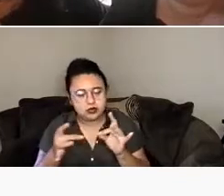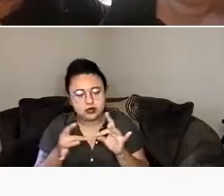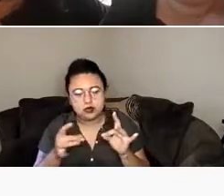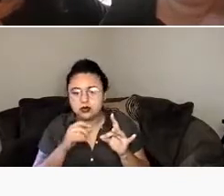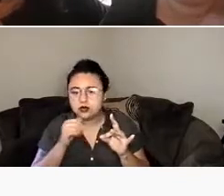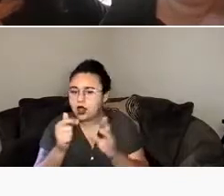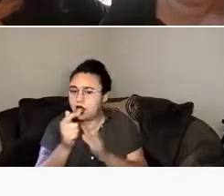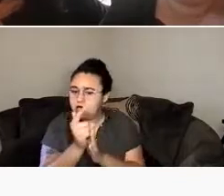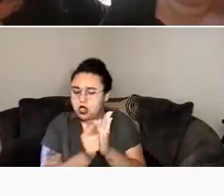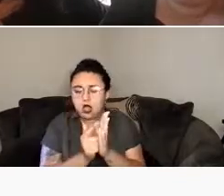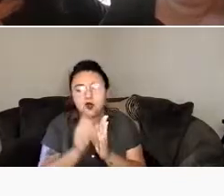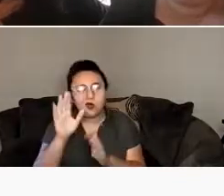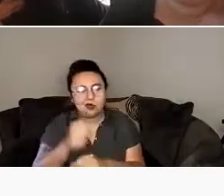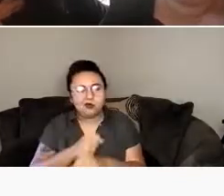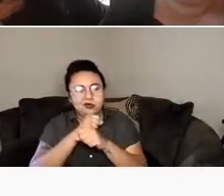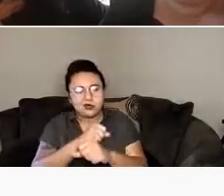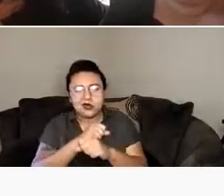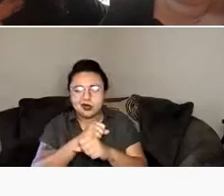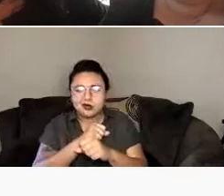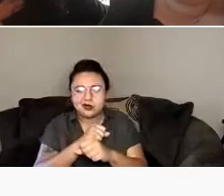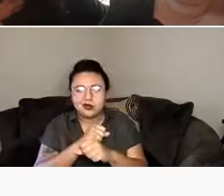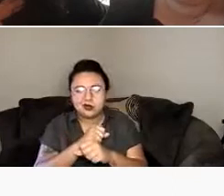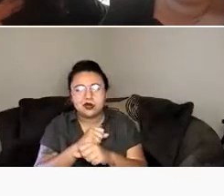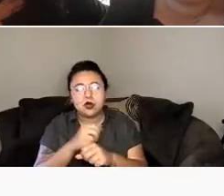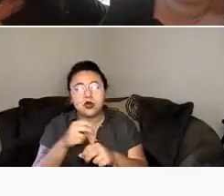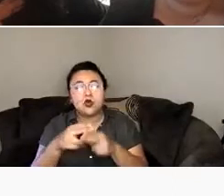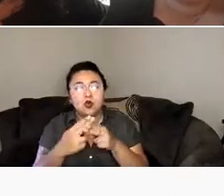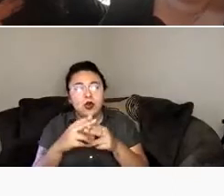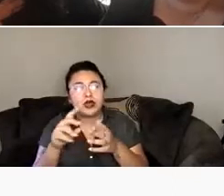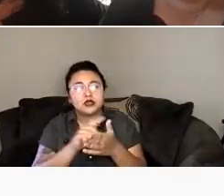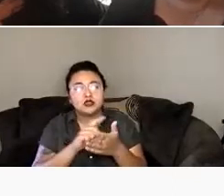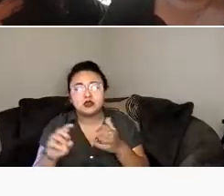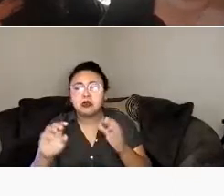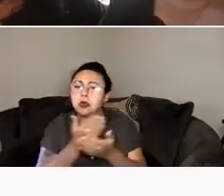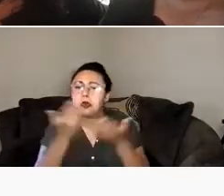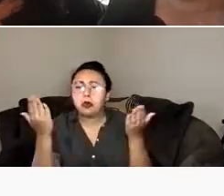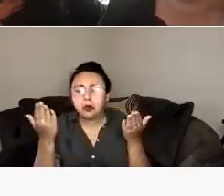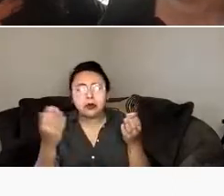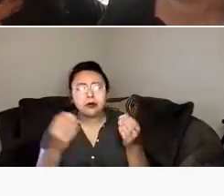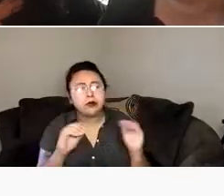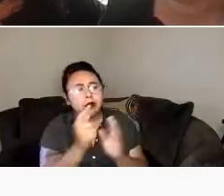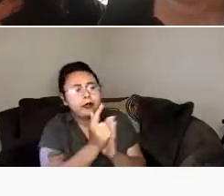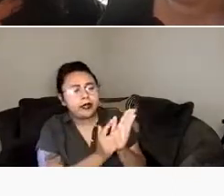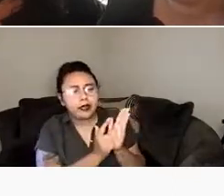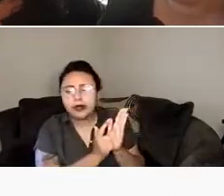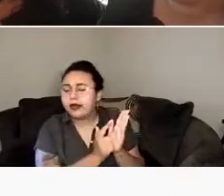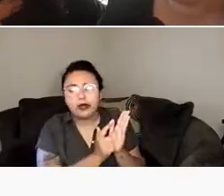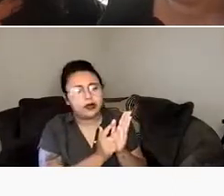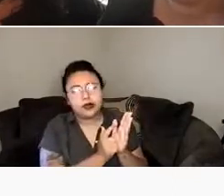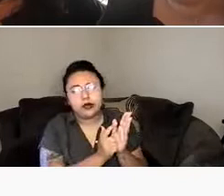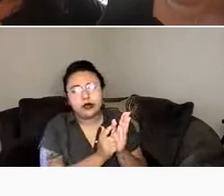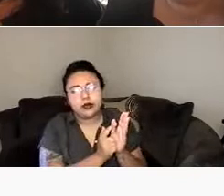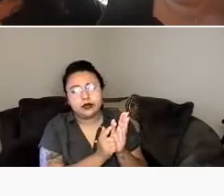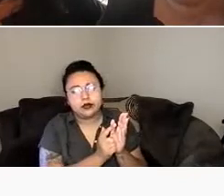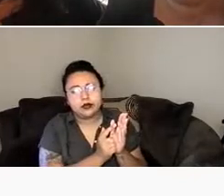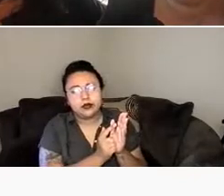law that protects from weight discrimination, or, there's not a law in,